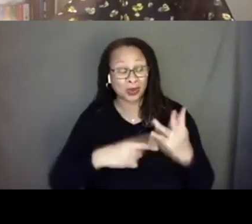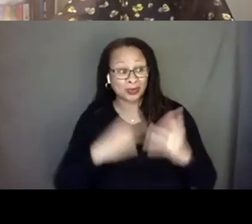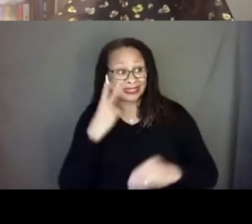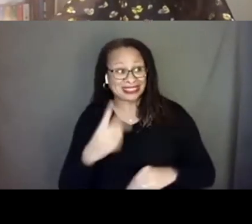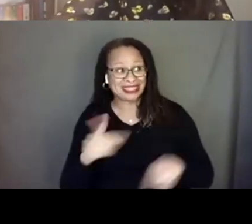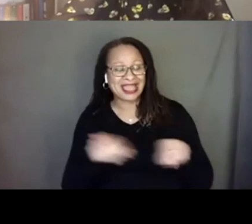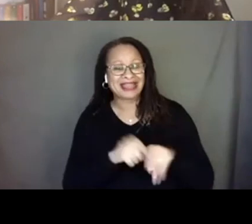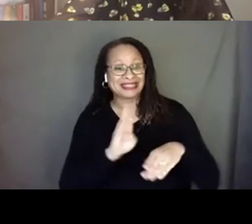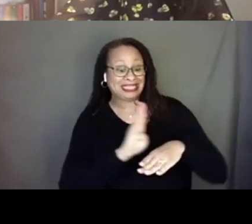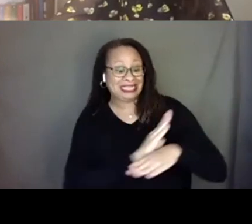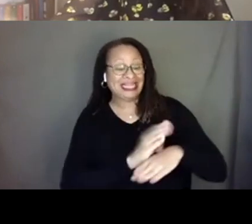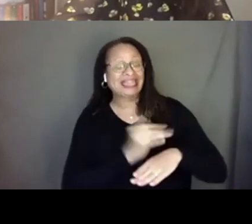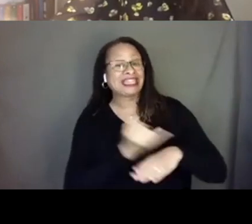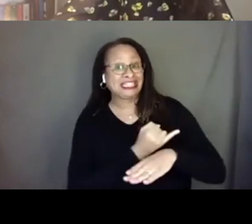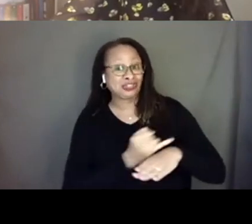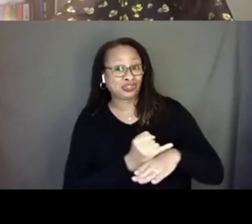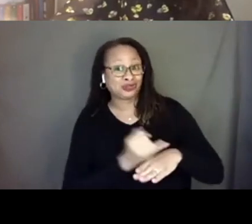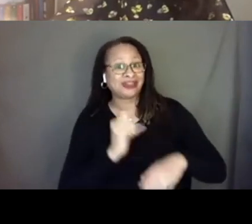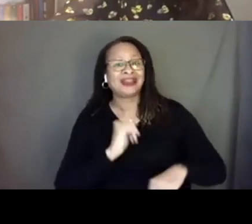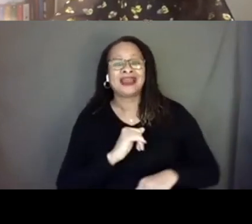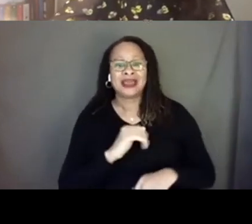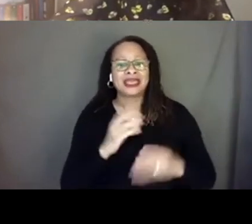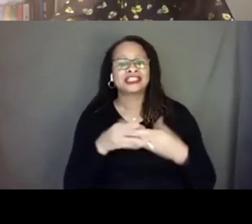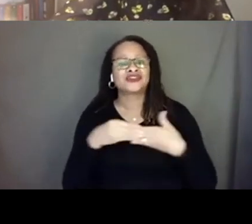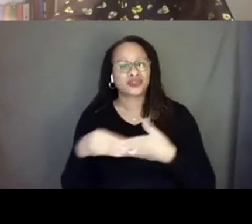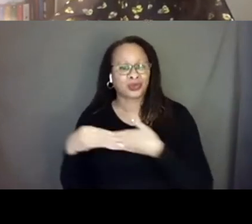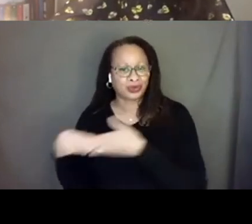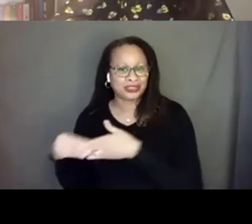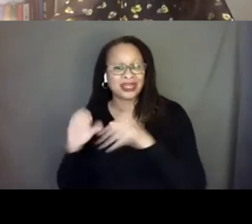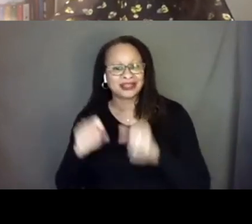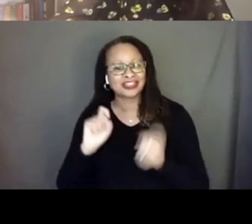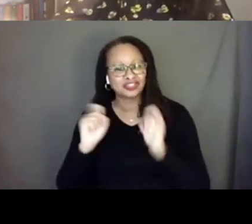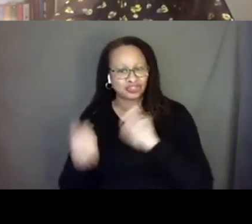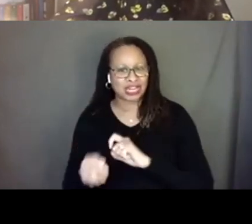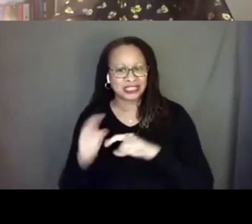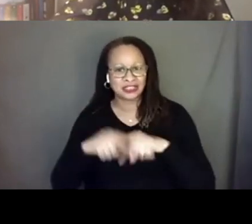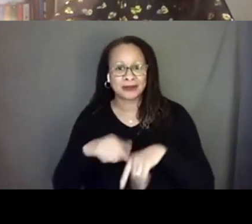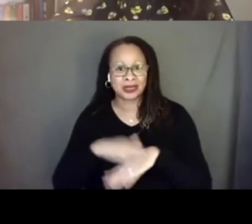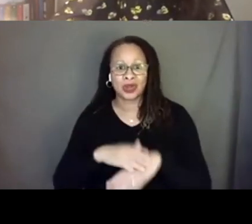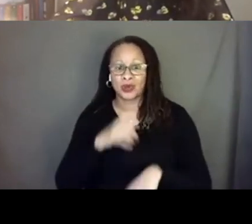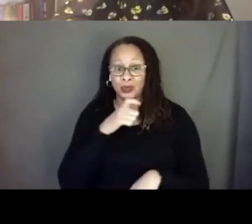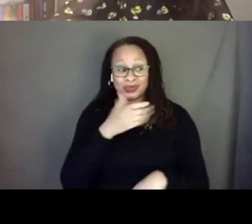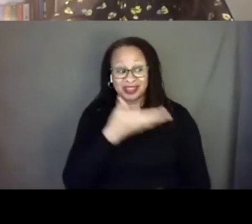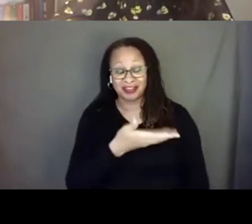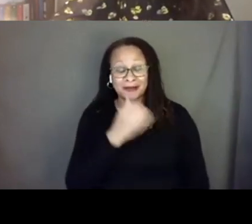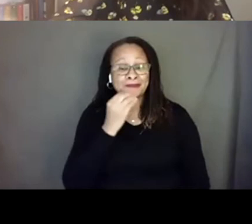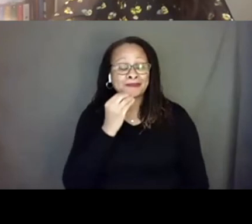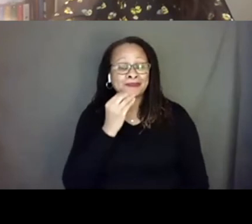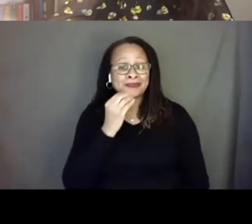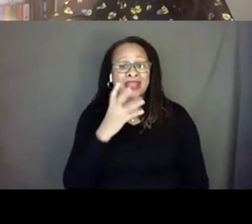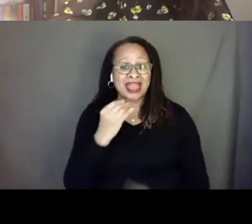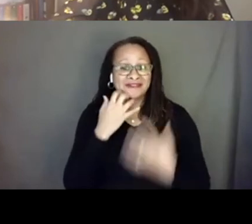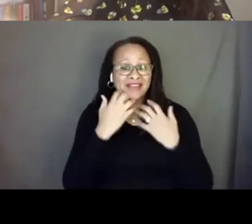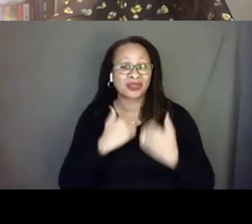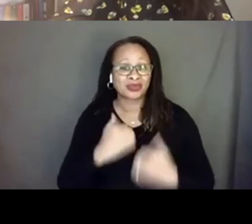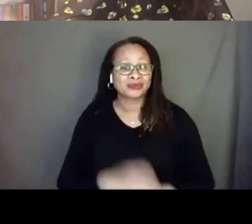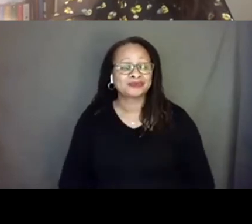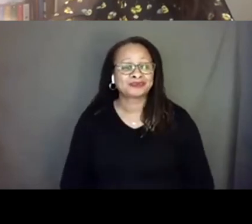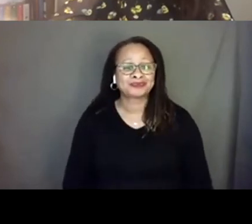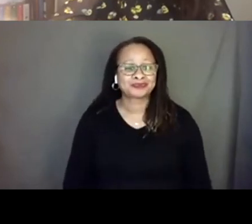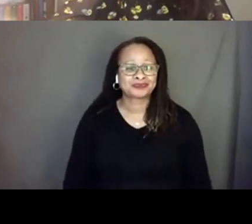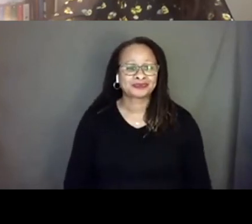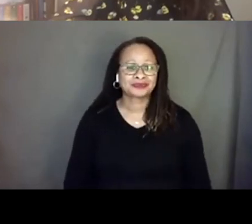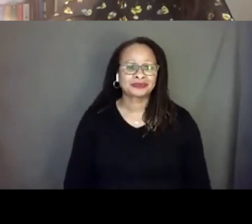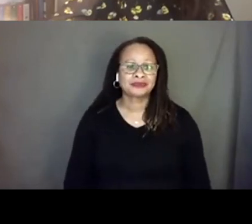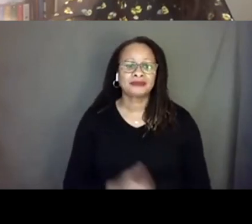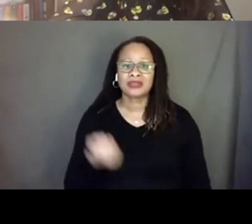industry is fluid and can change depending on who's there and valued. A couple